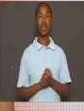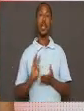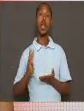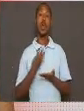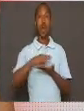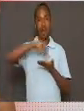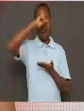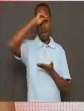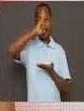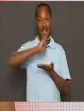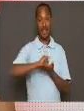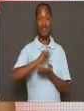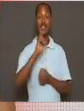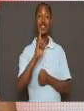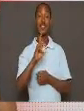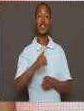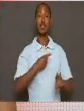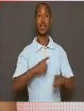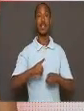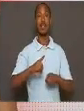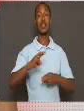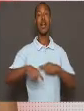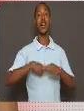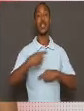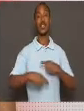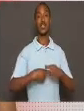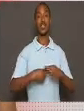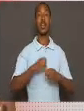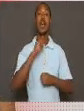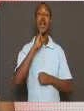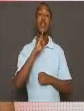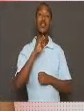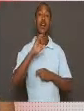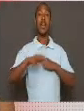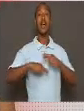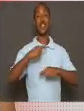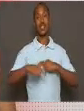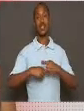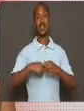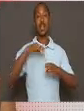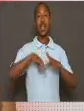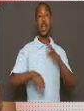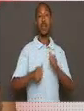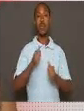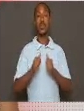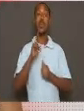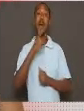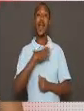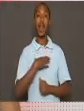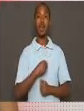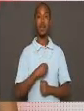We learned that a single displacement reaction is a reaction in which one